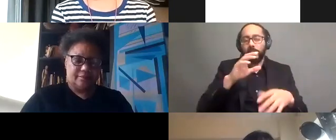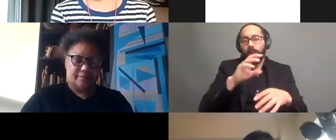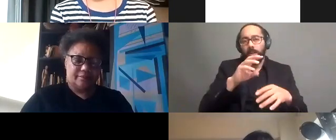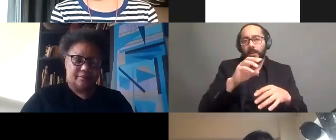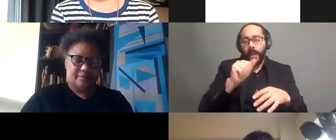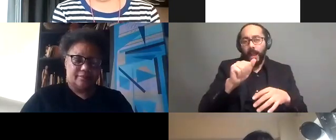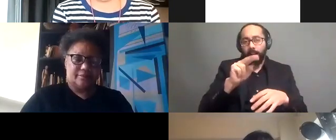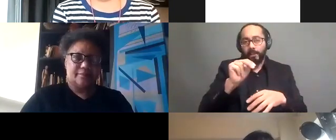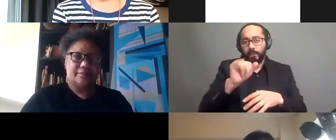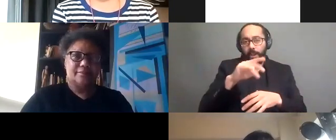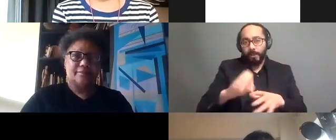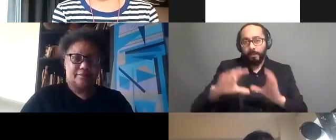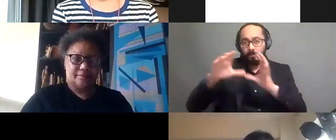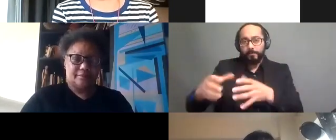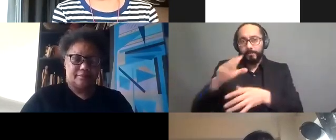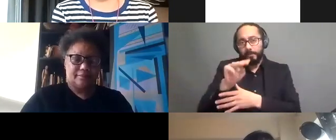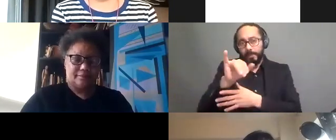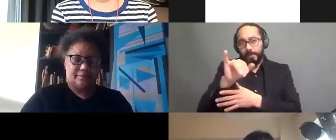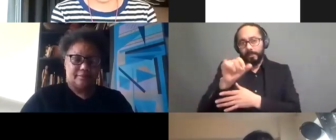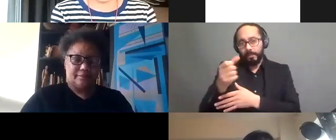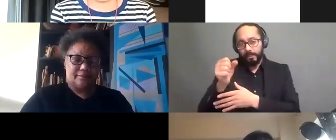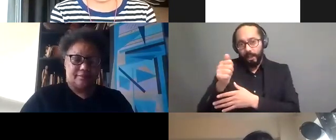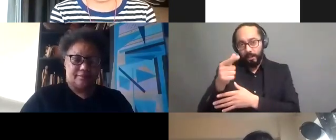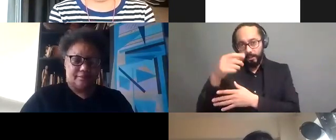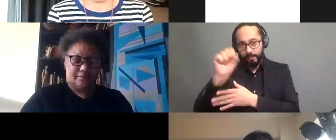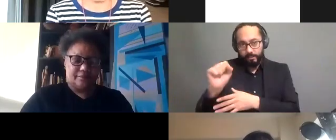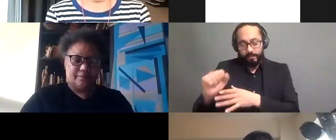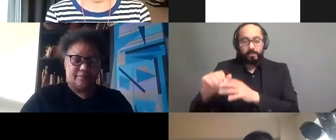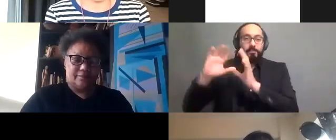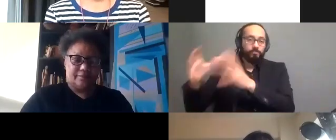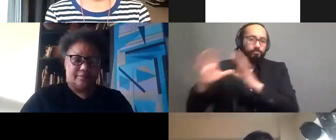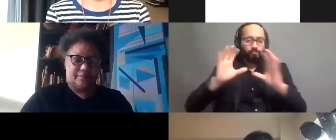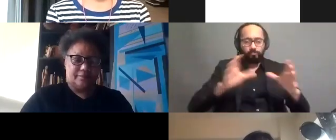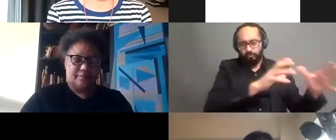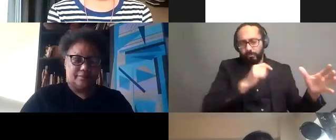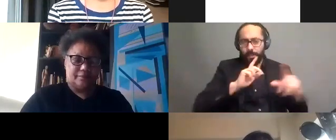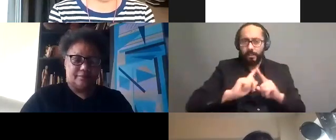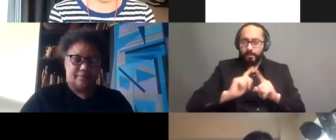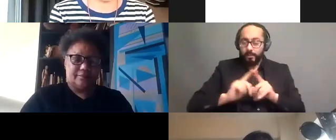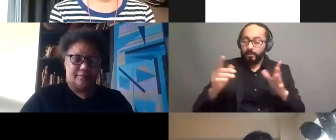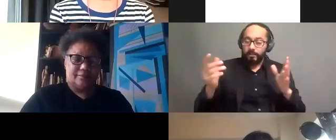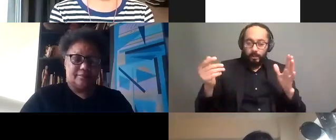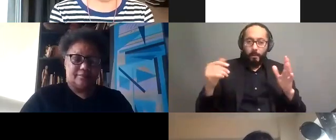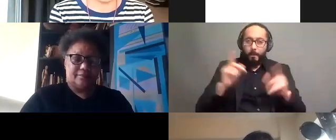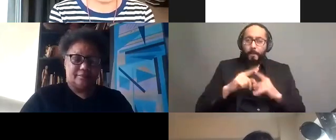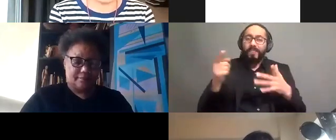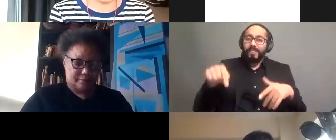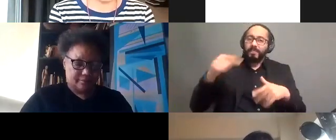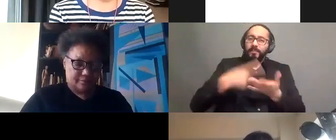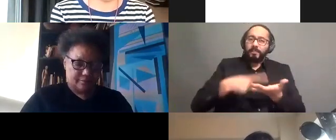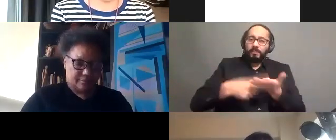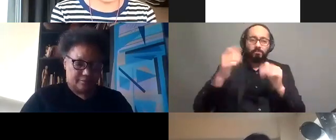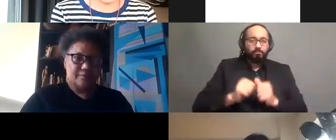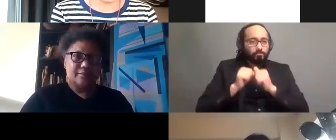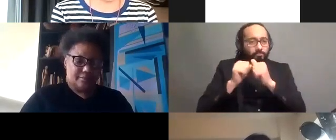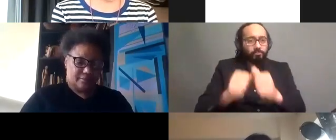Credit. Workman Arts recognizes this is an ongoing dialogue. We are grateful to live and work on this land with all people,